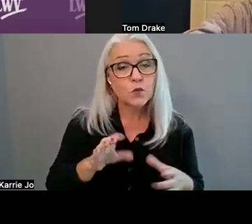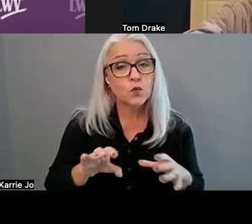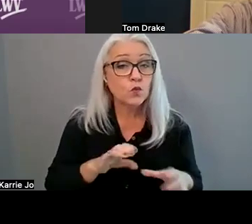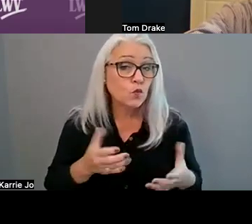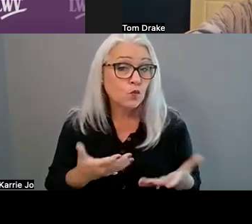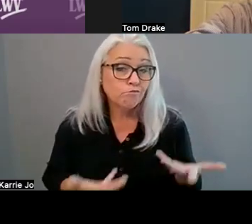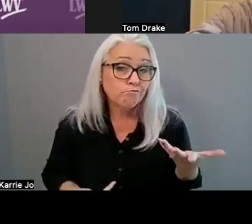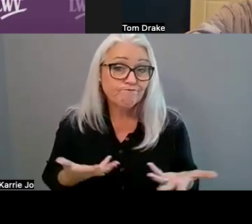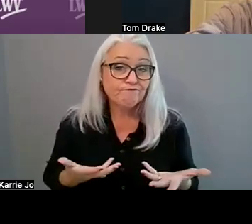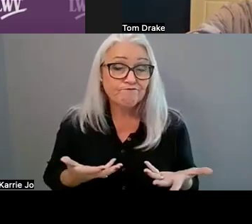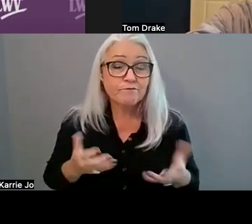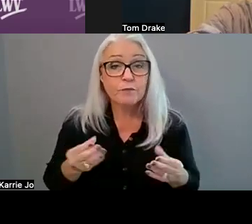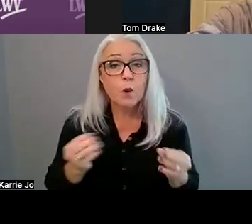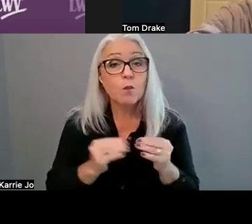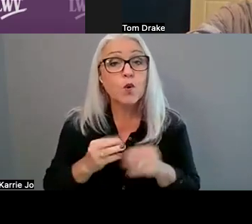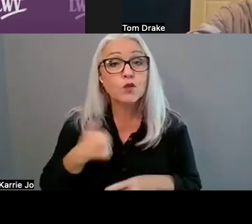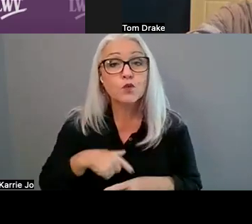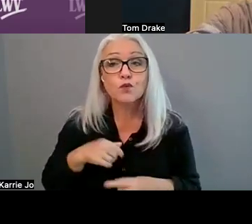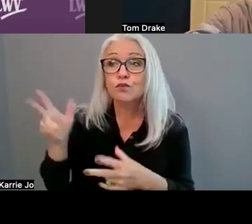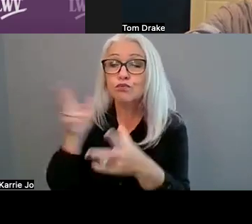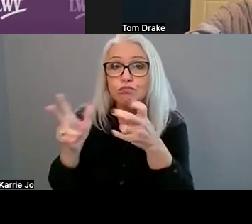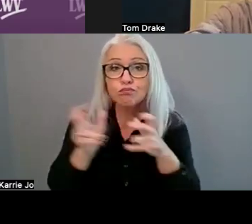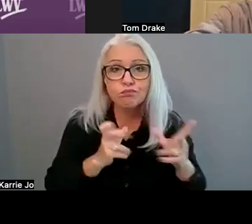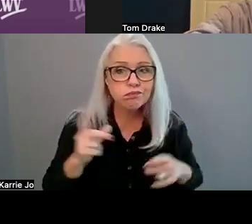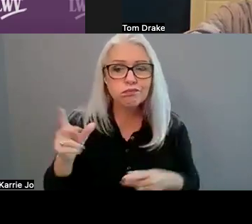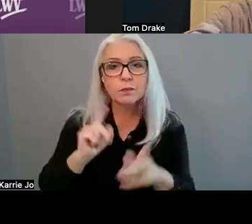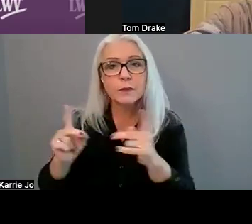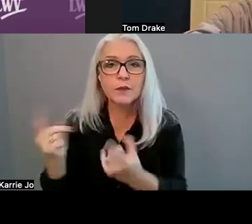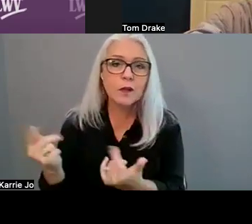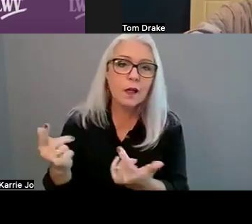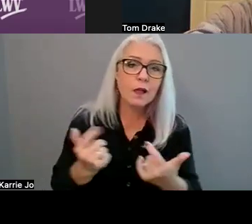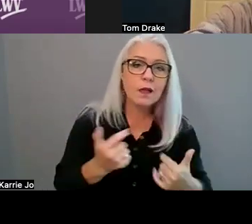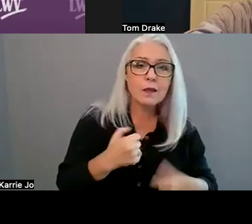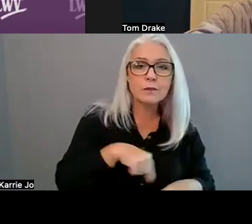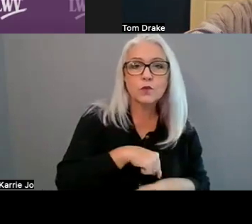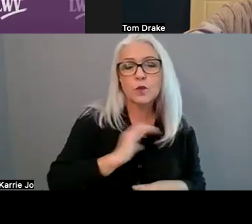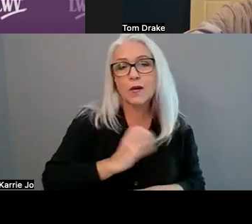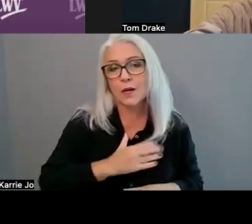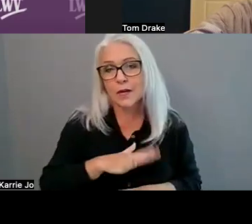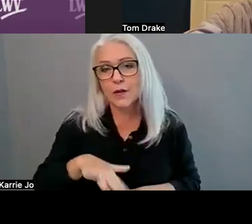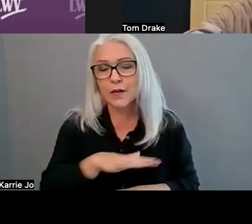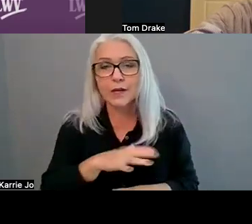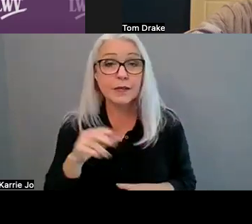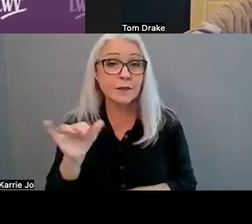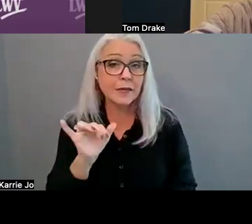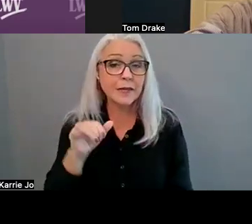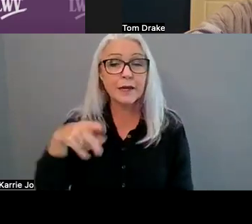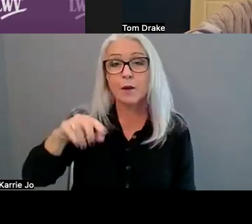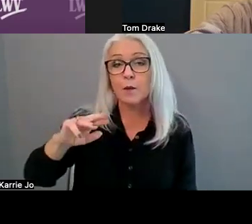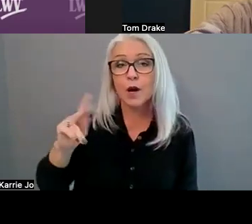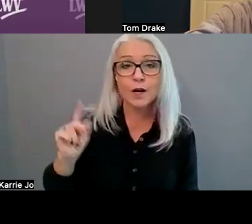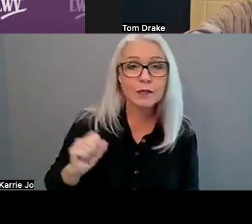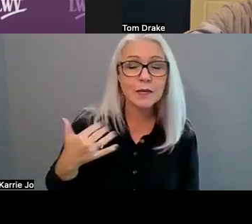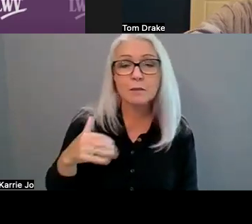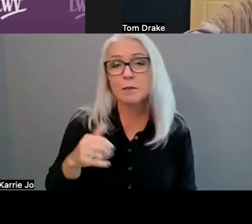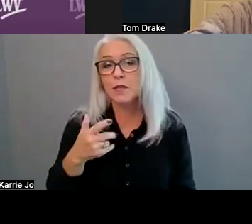You know, some of the ways I was talking about earlier with commitment to the parks, I think getting a, you know, first-class skate park into